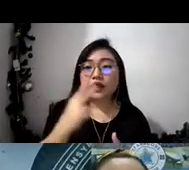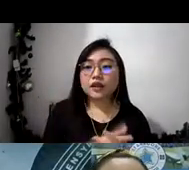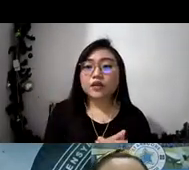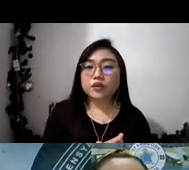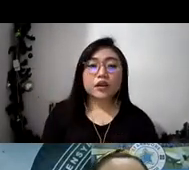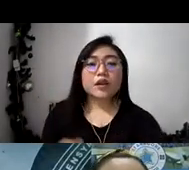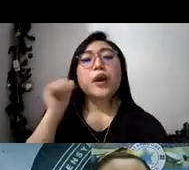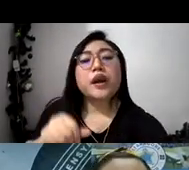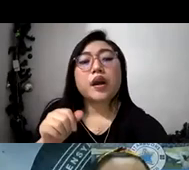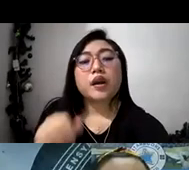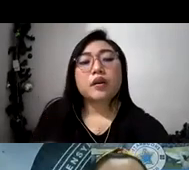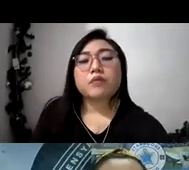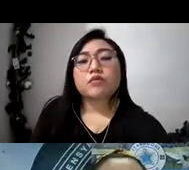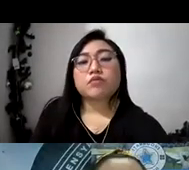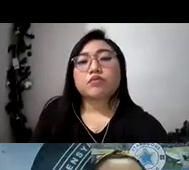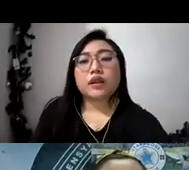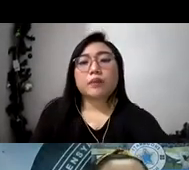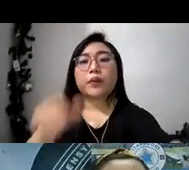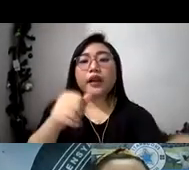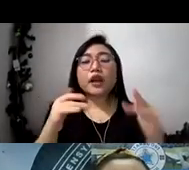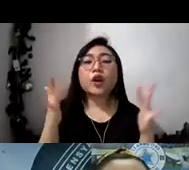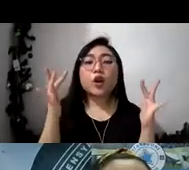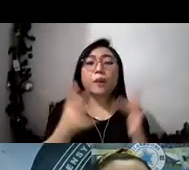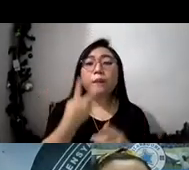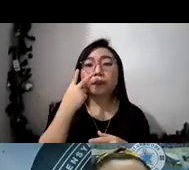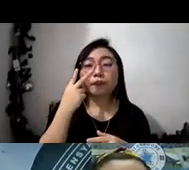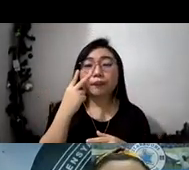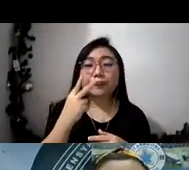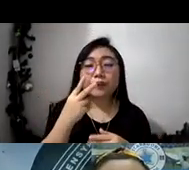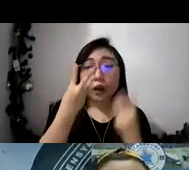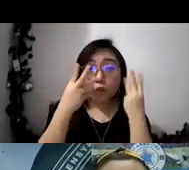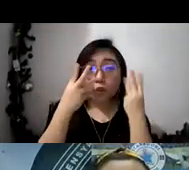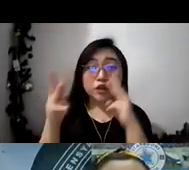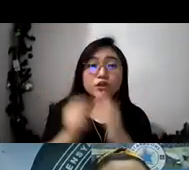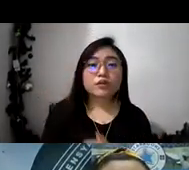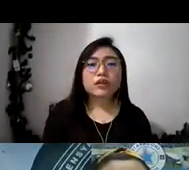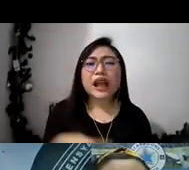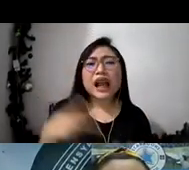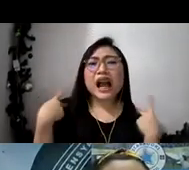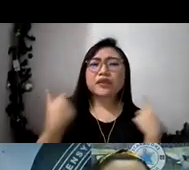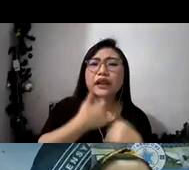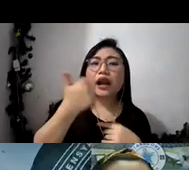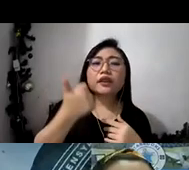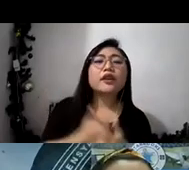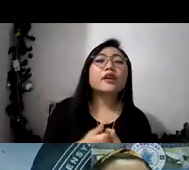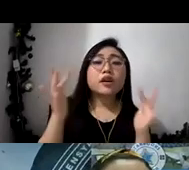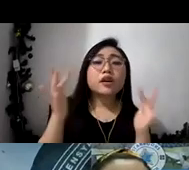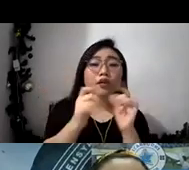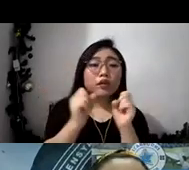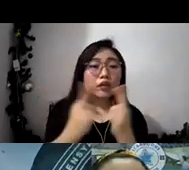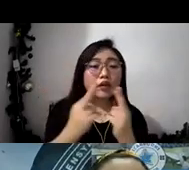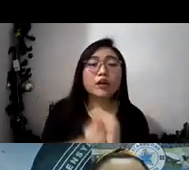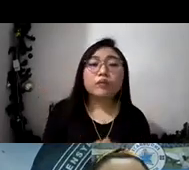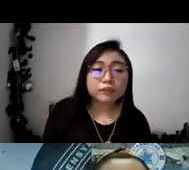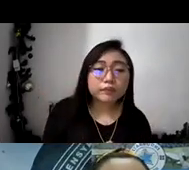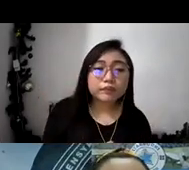virtual opening ceremony. And then we will have several sessions also. This will include remote